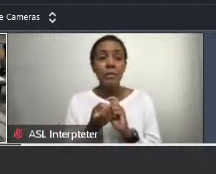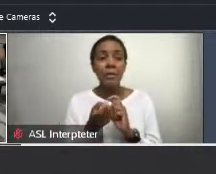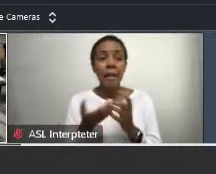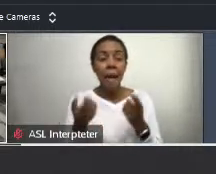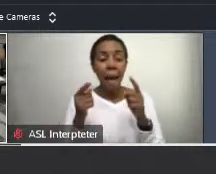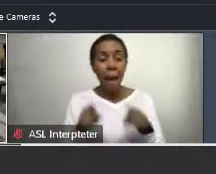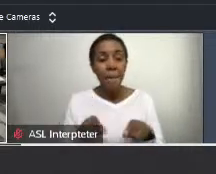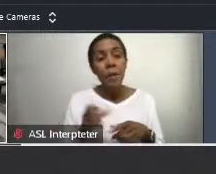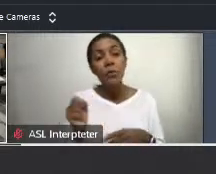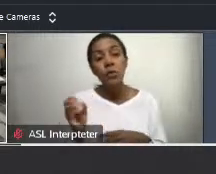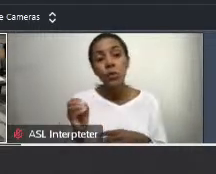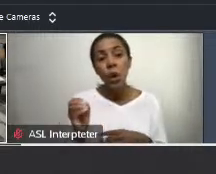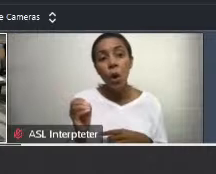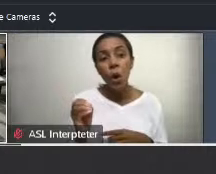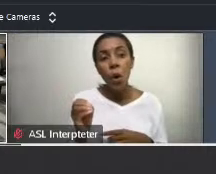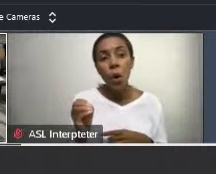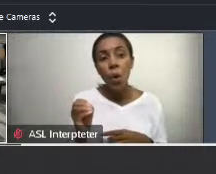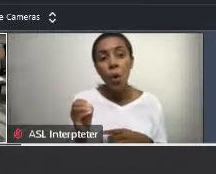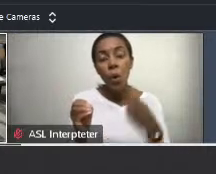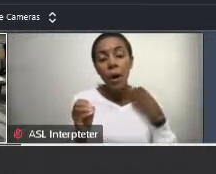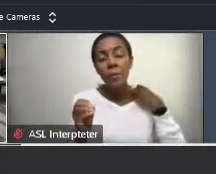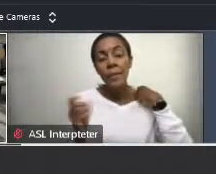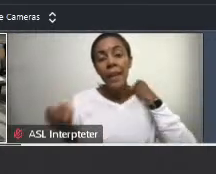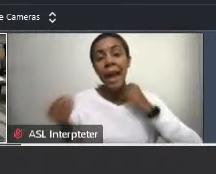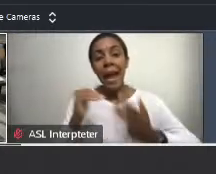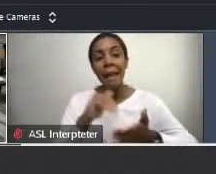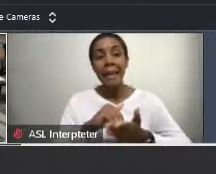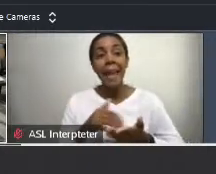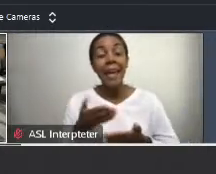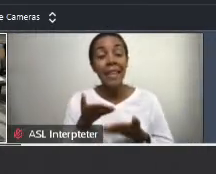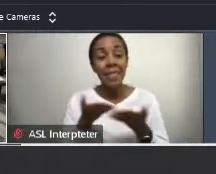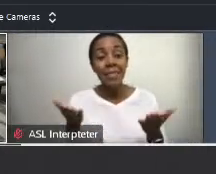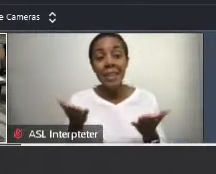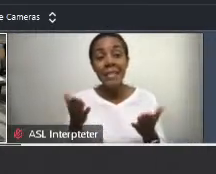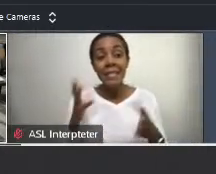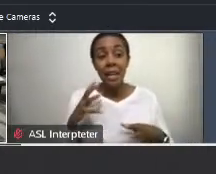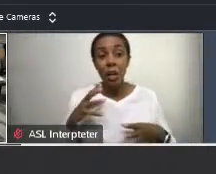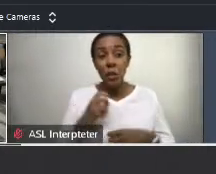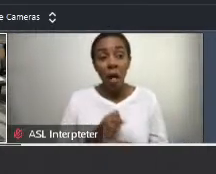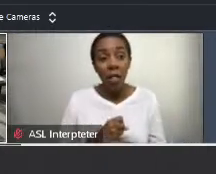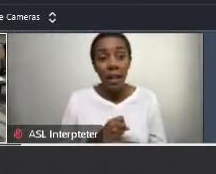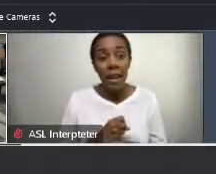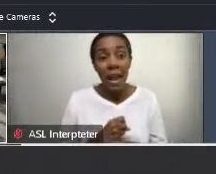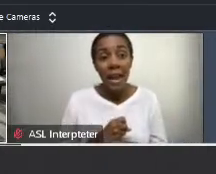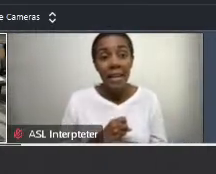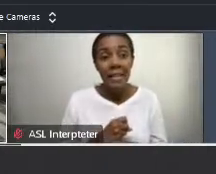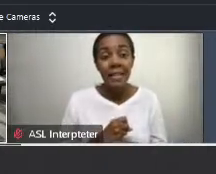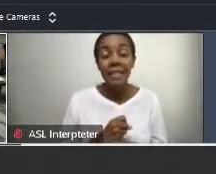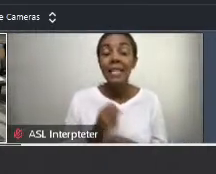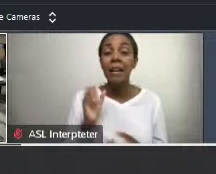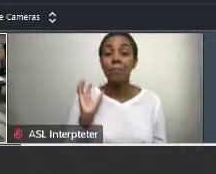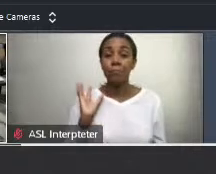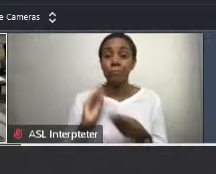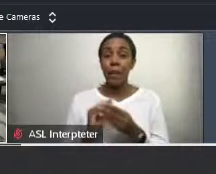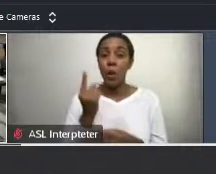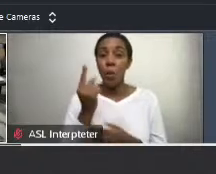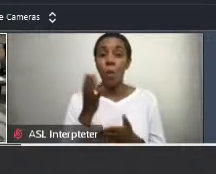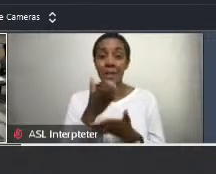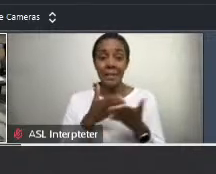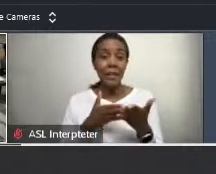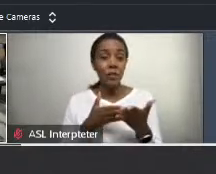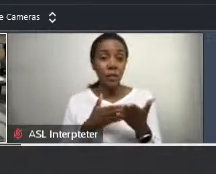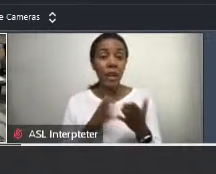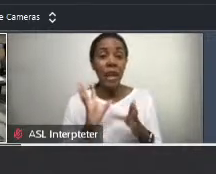time. So first slide, please. So again, this consolidates pre-treatment into one section. It